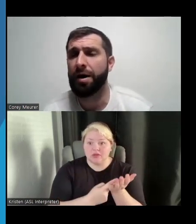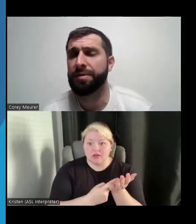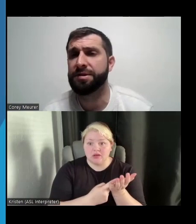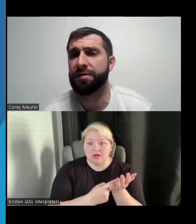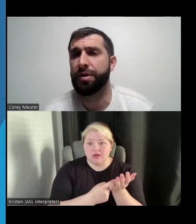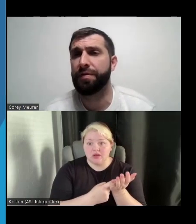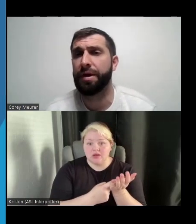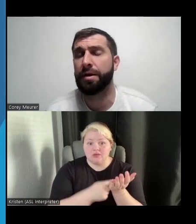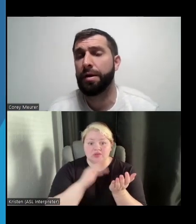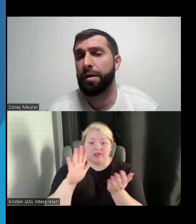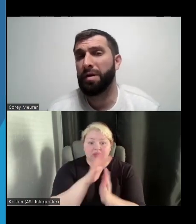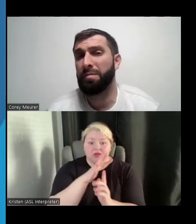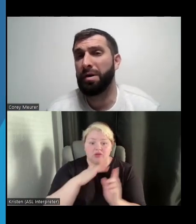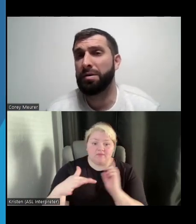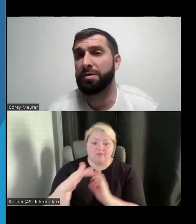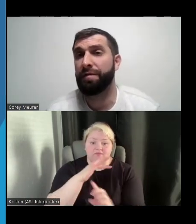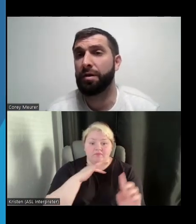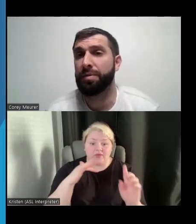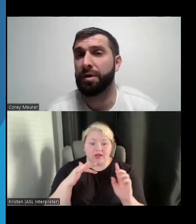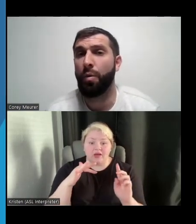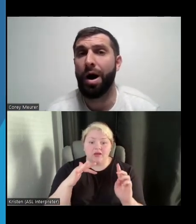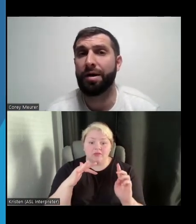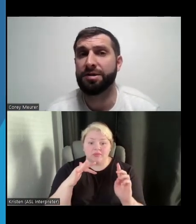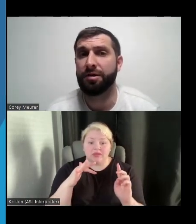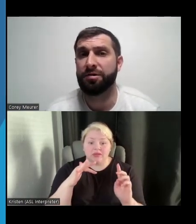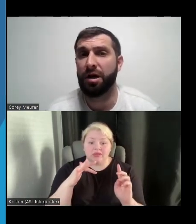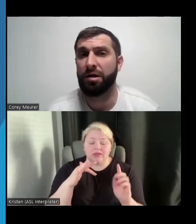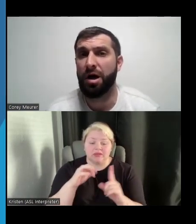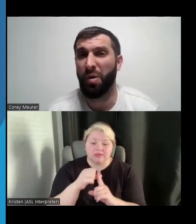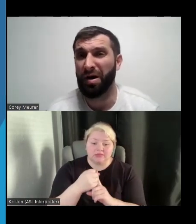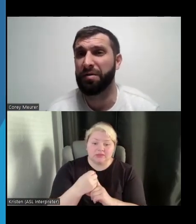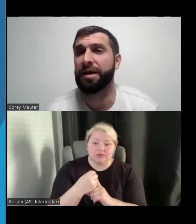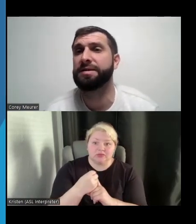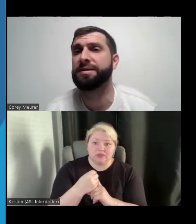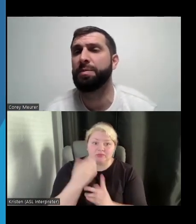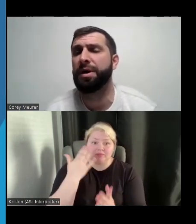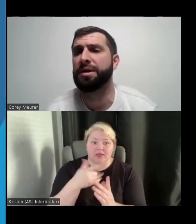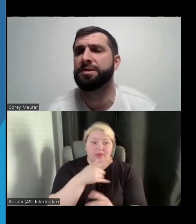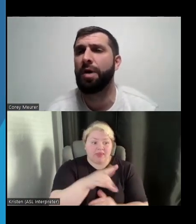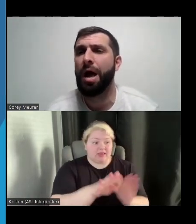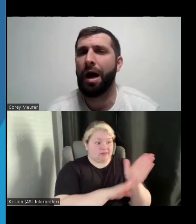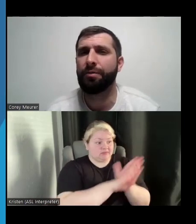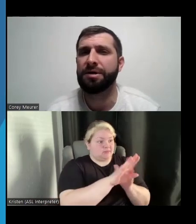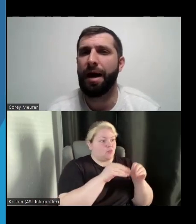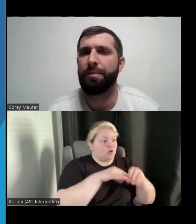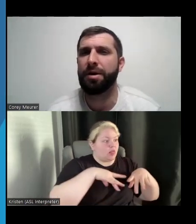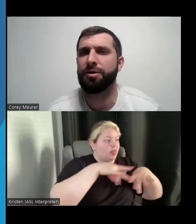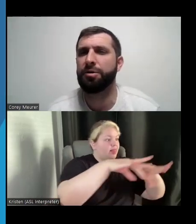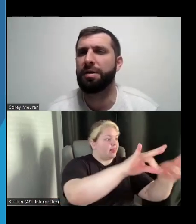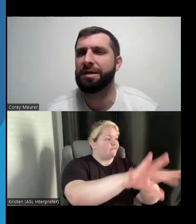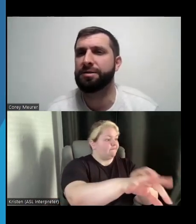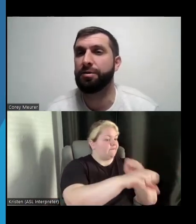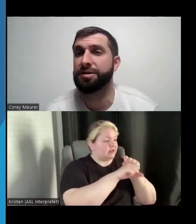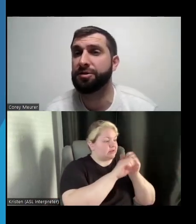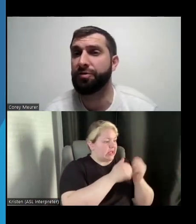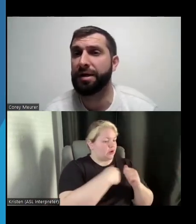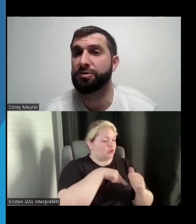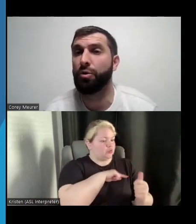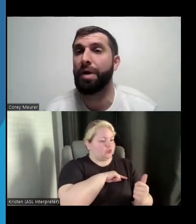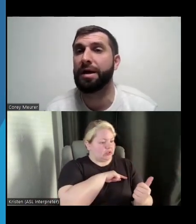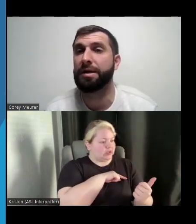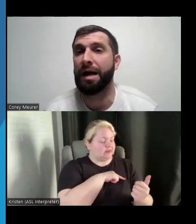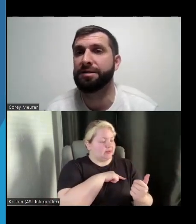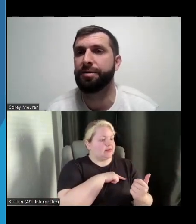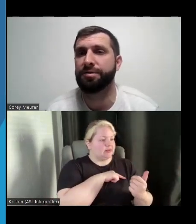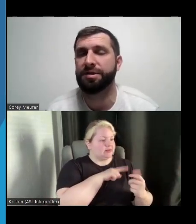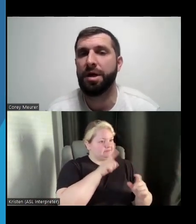or environments that they're in, that they may develop and acquire skills a lot quicker than anticipated. So how do we tap in and utilize those as strengths